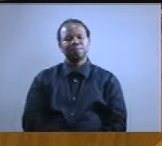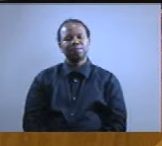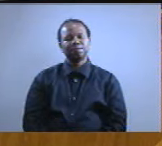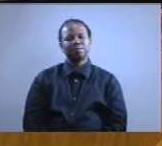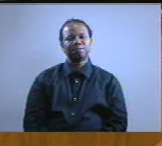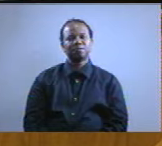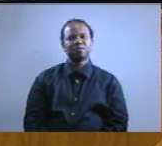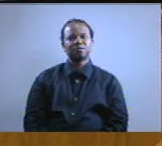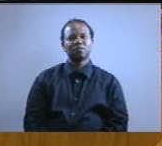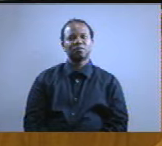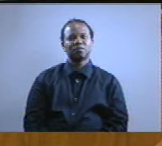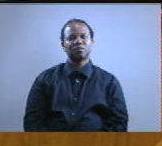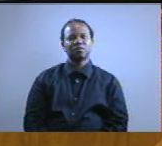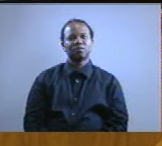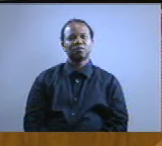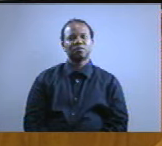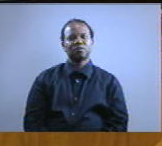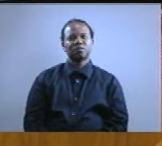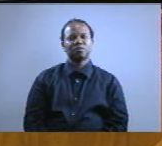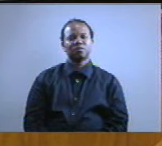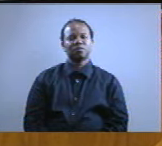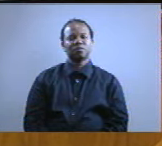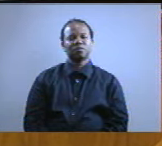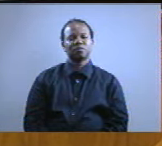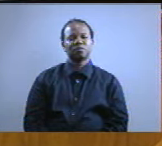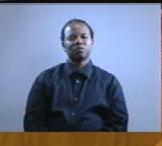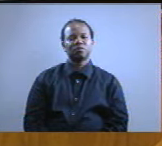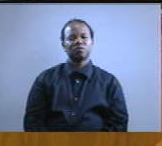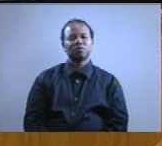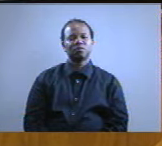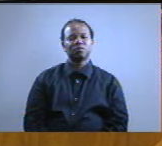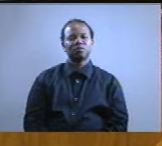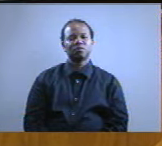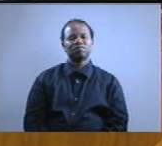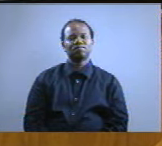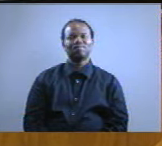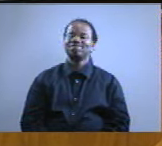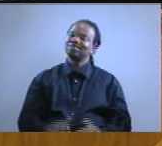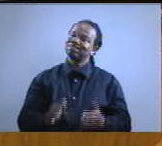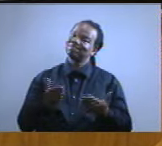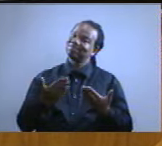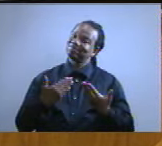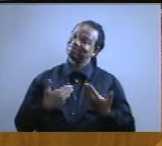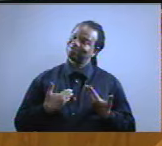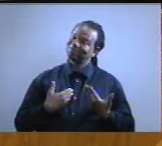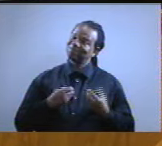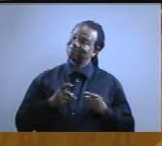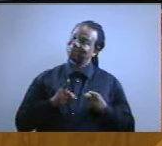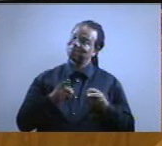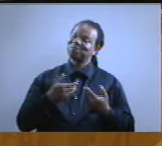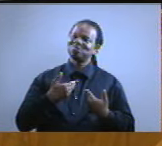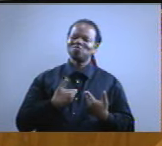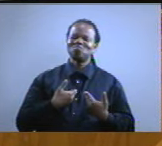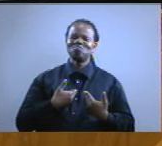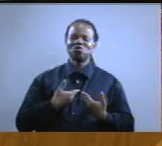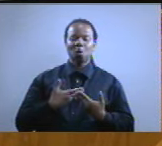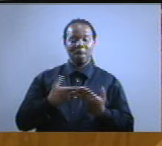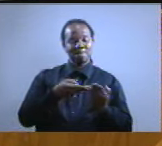In Carlo Nenesis, Kubulabla now BC low, what Magadatin Zimtati